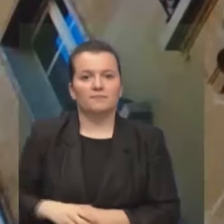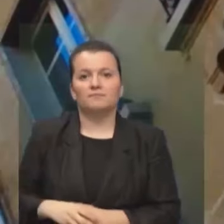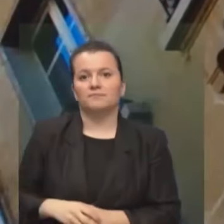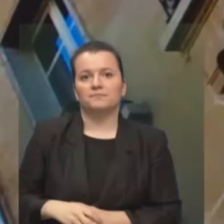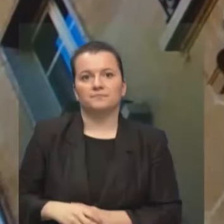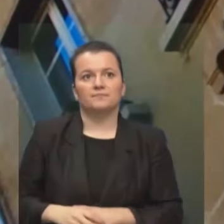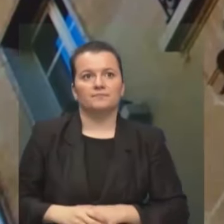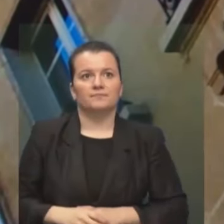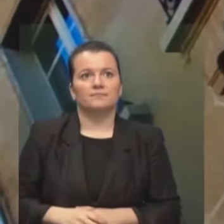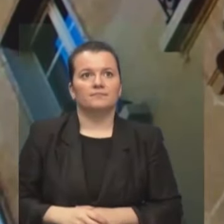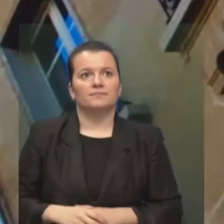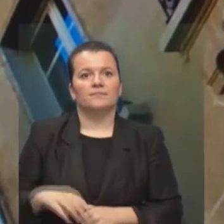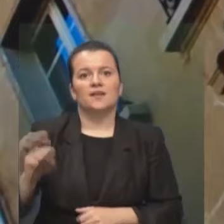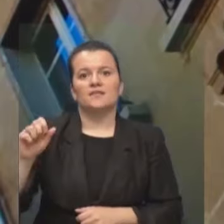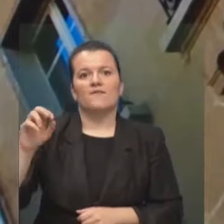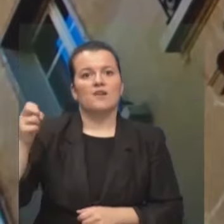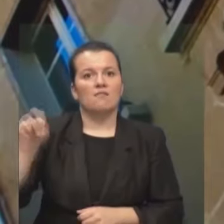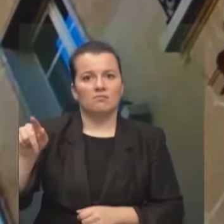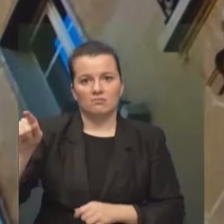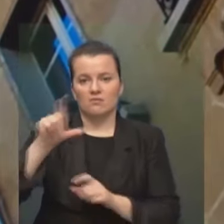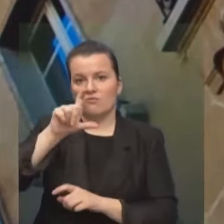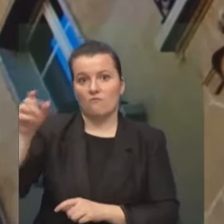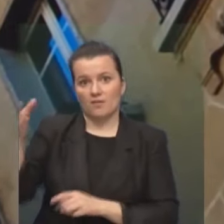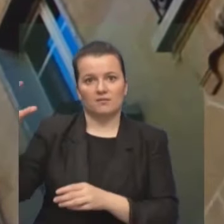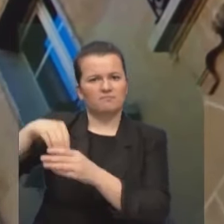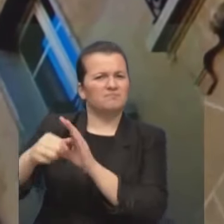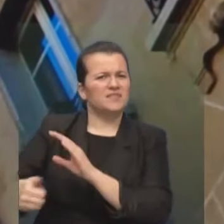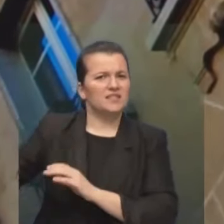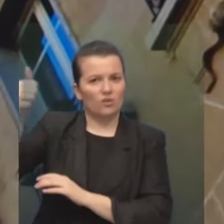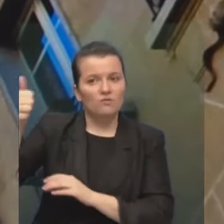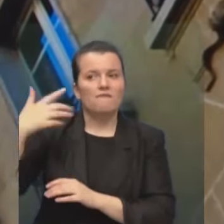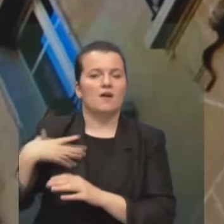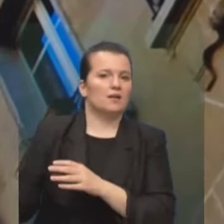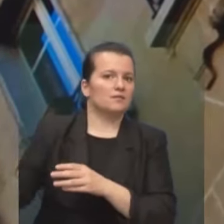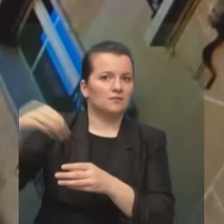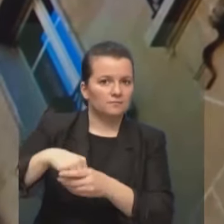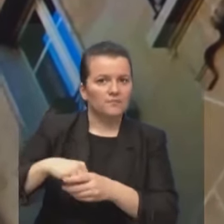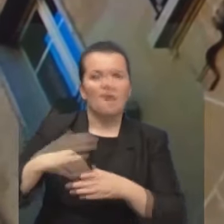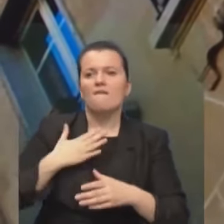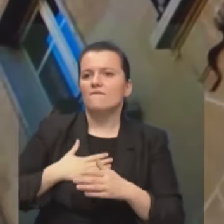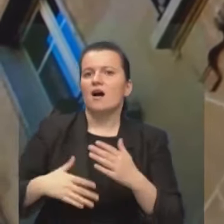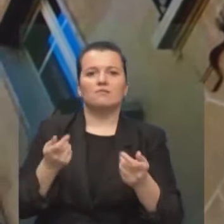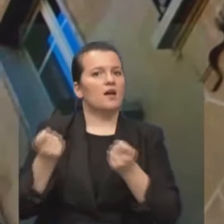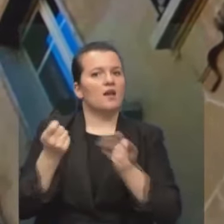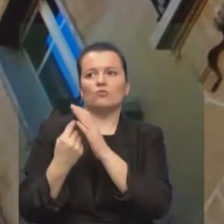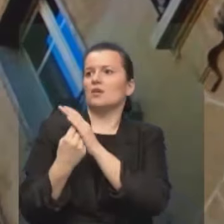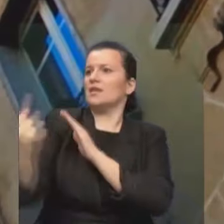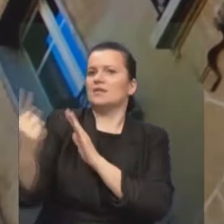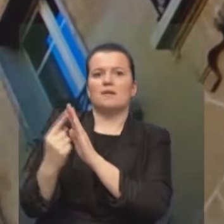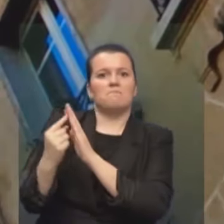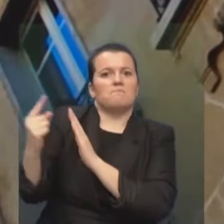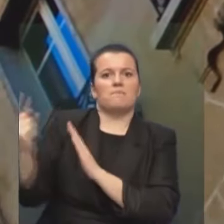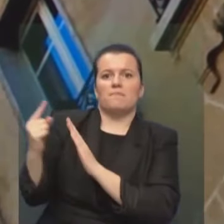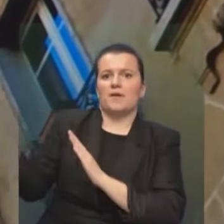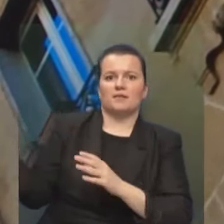Safran Company. The Board of Directors proposed to include amongst independent directors someone with a